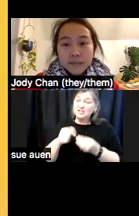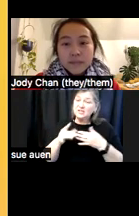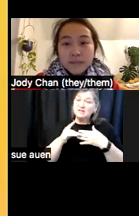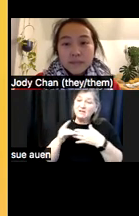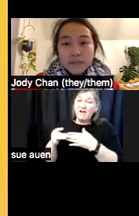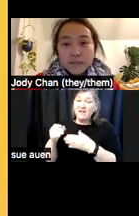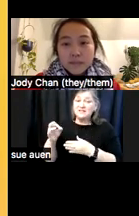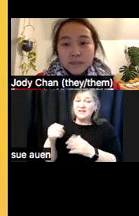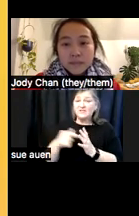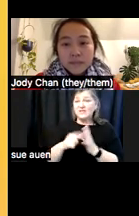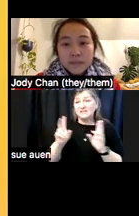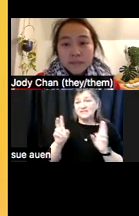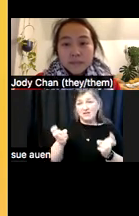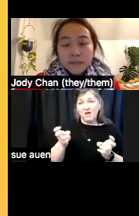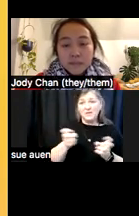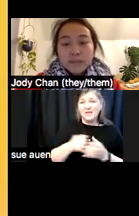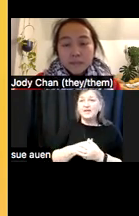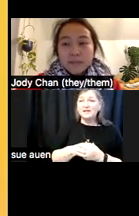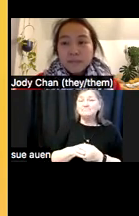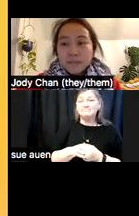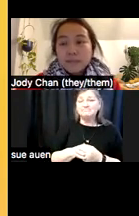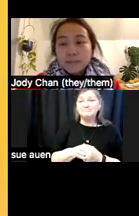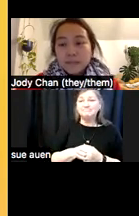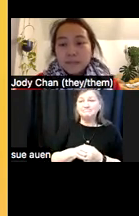this topic.